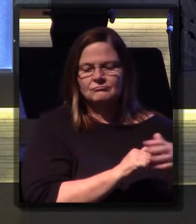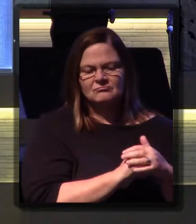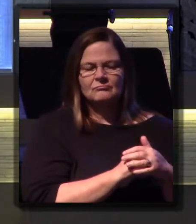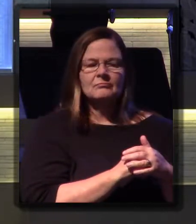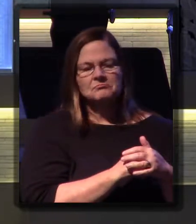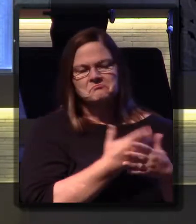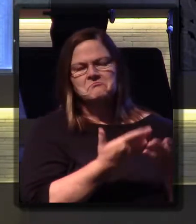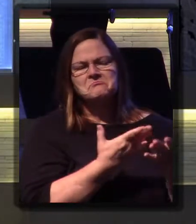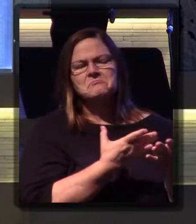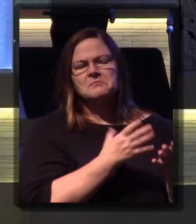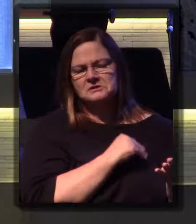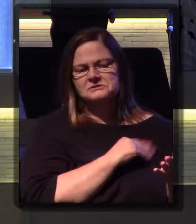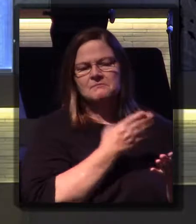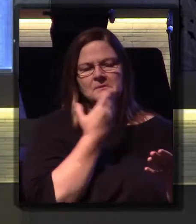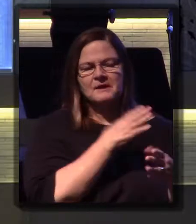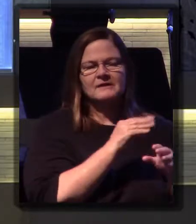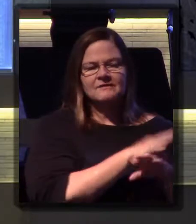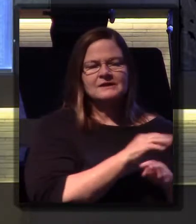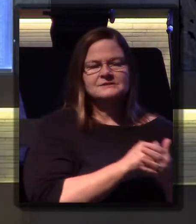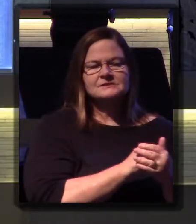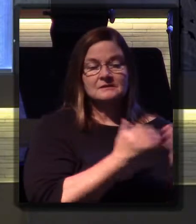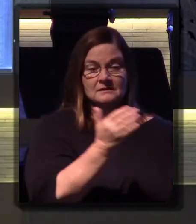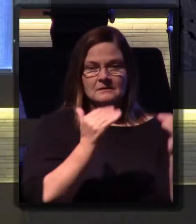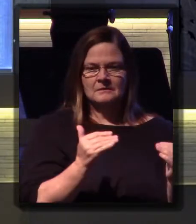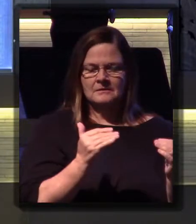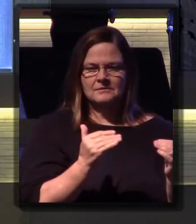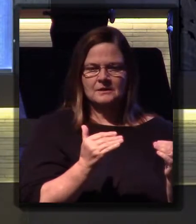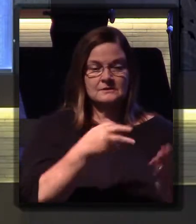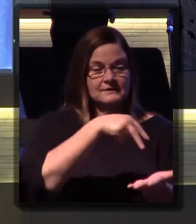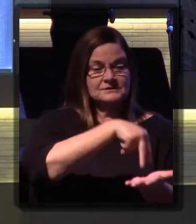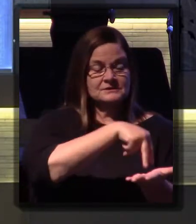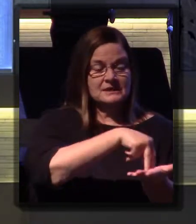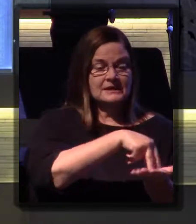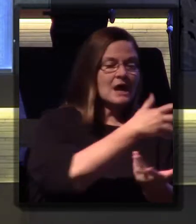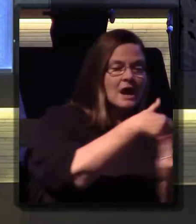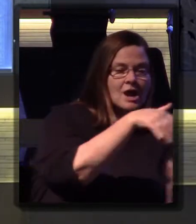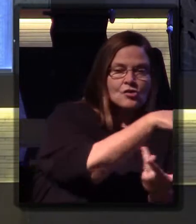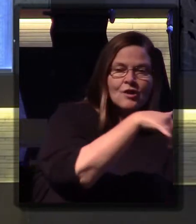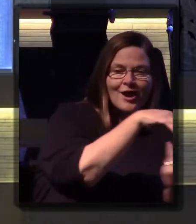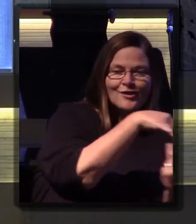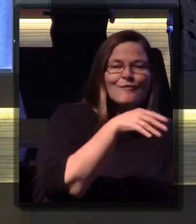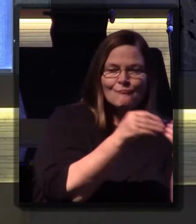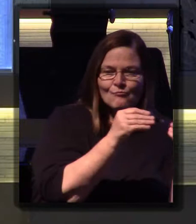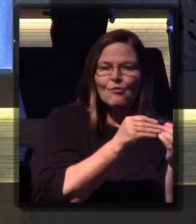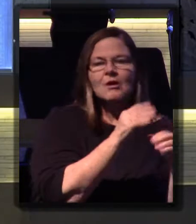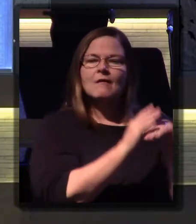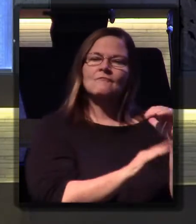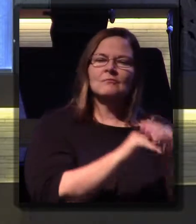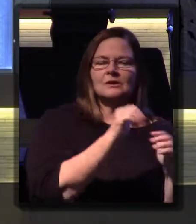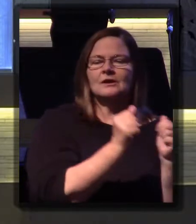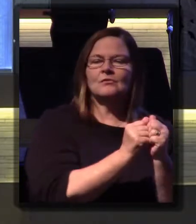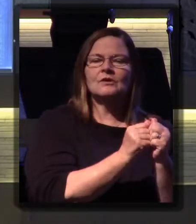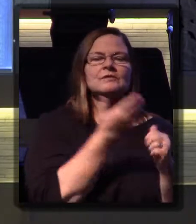counsel. Like, it's not so bad. I'll follow that bad advice. But then you find yourself